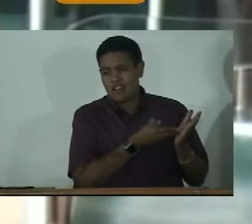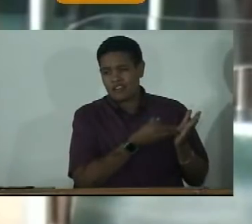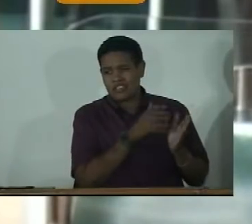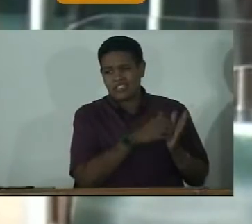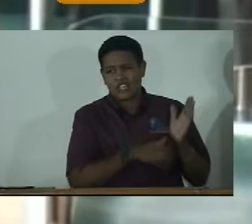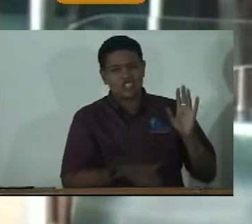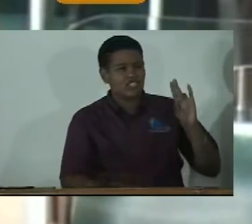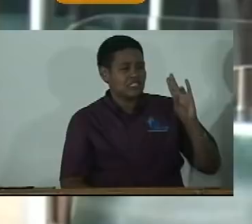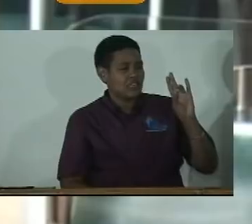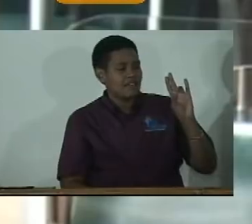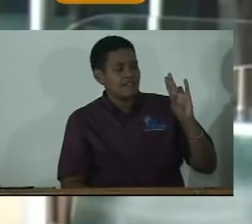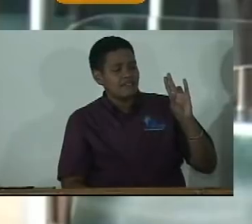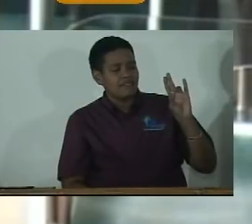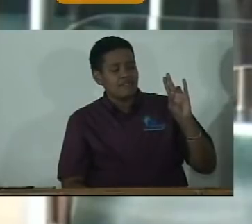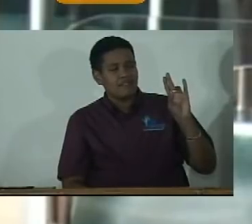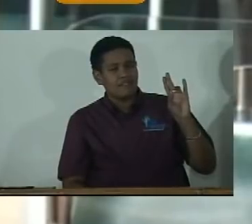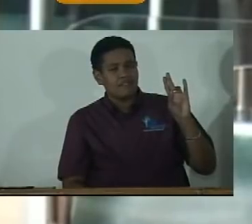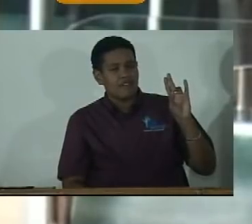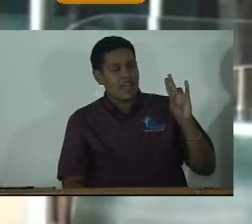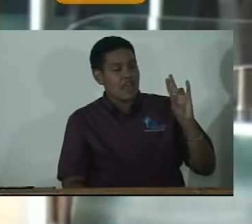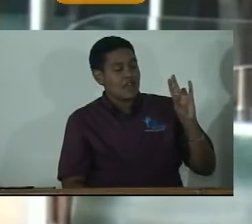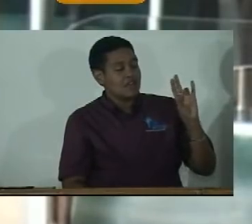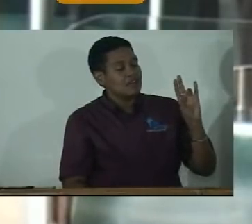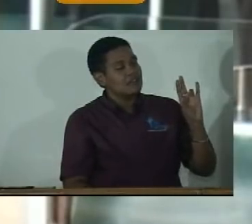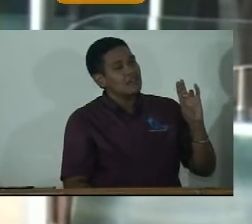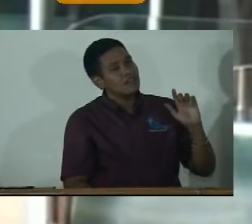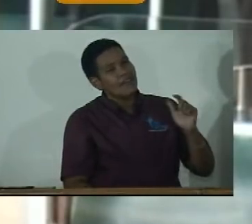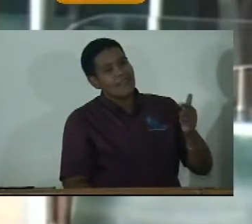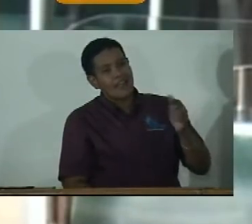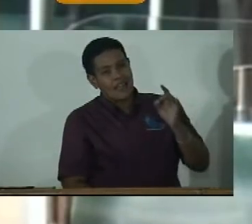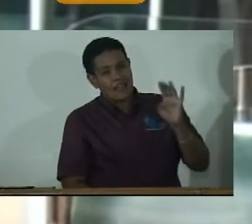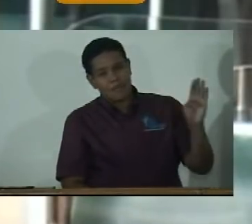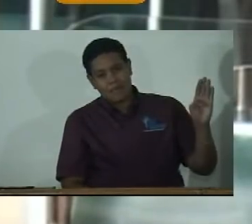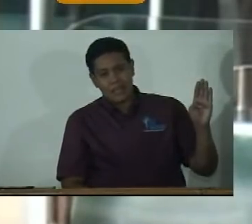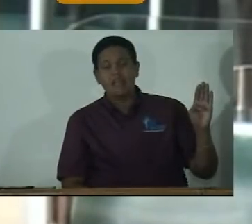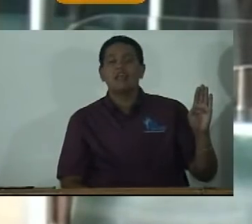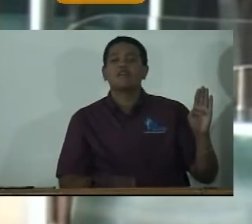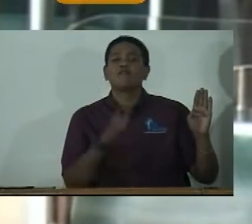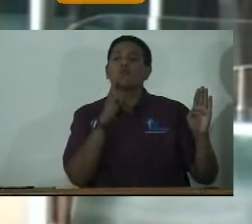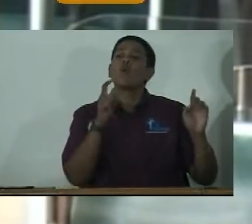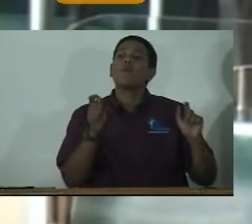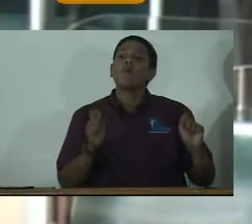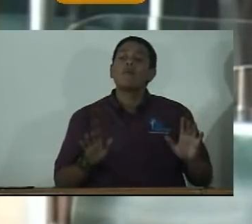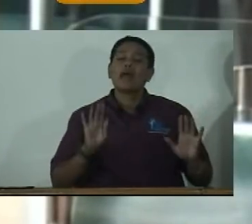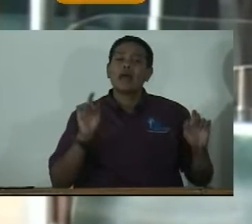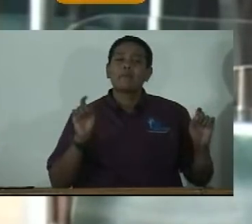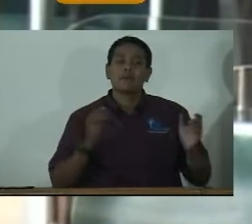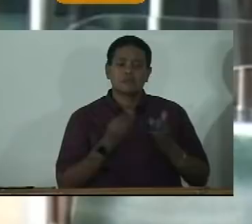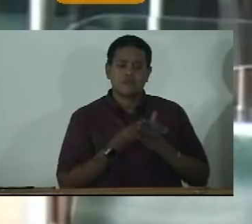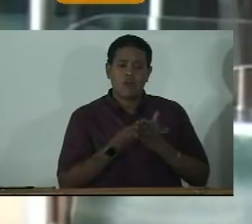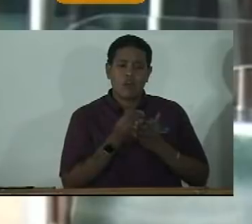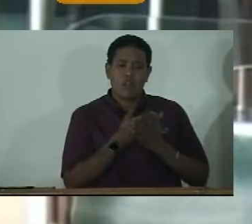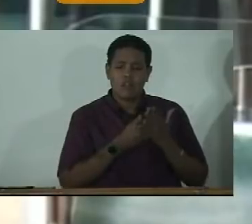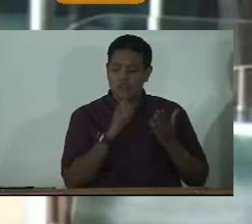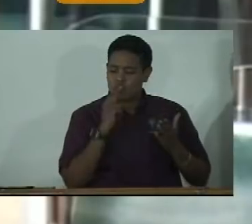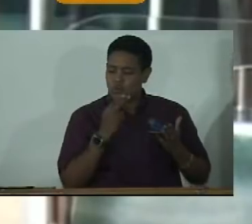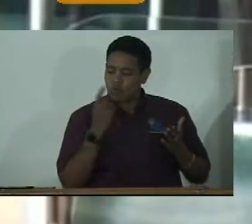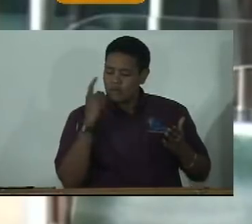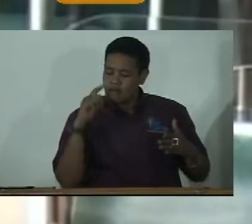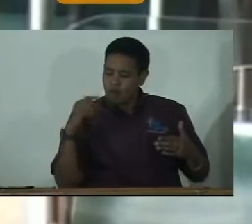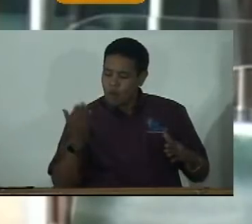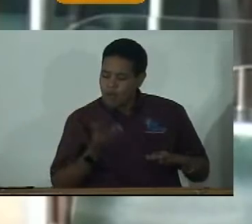Section 7 and then 8B, to mobilize and manage a pool of funds to be used to